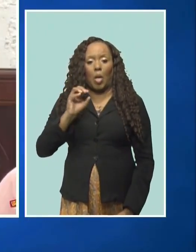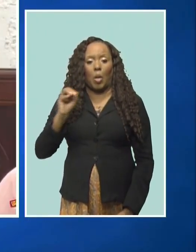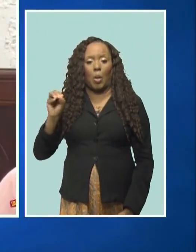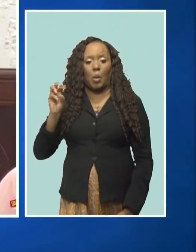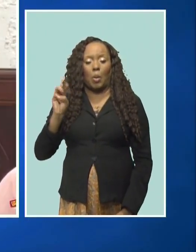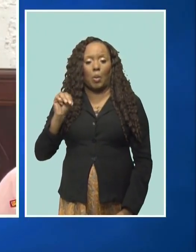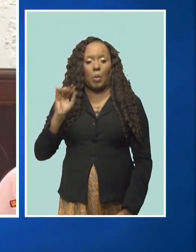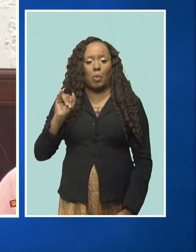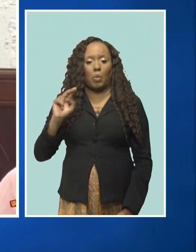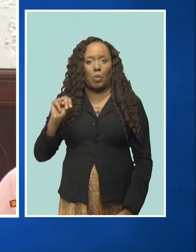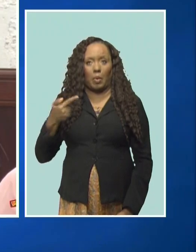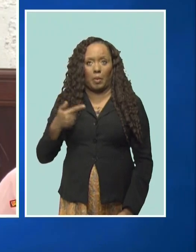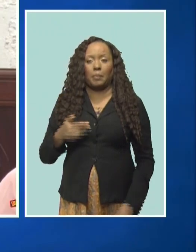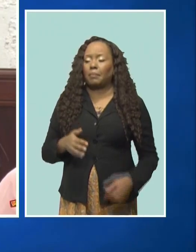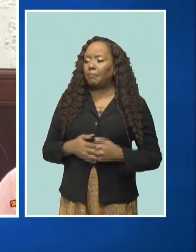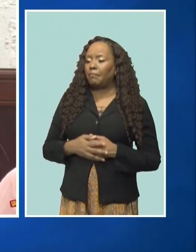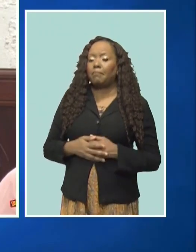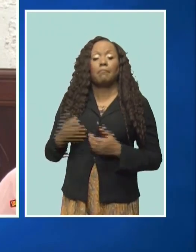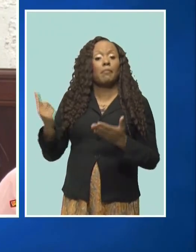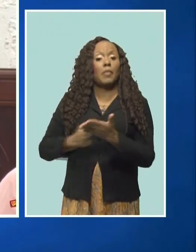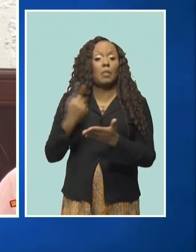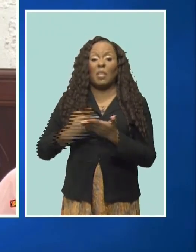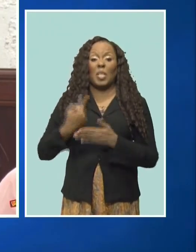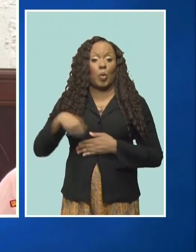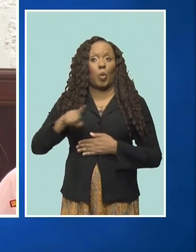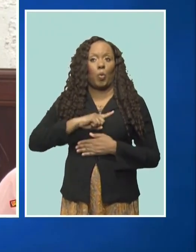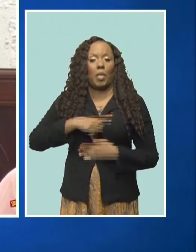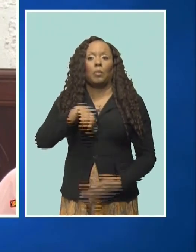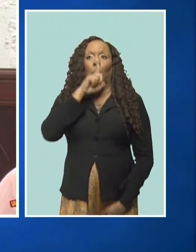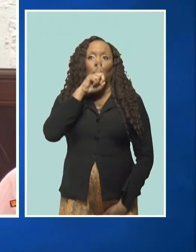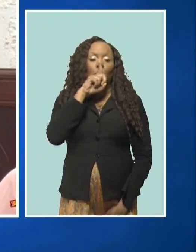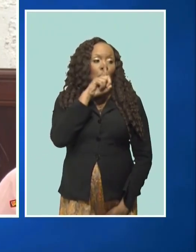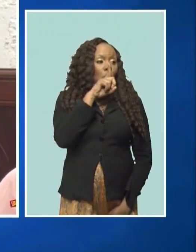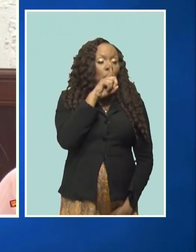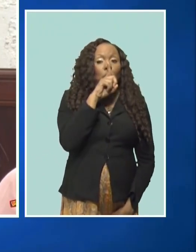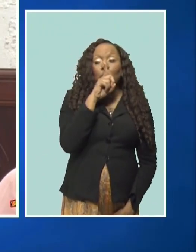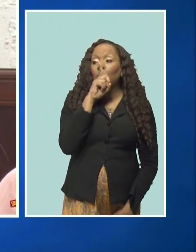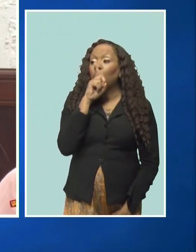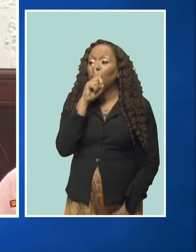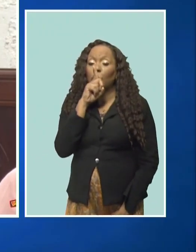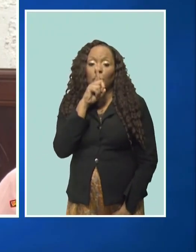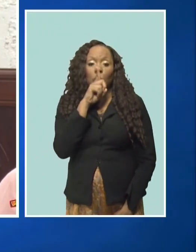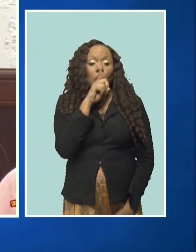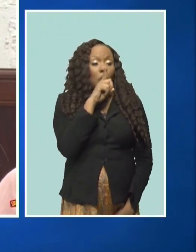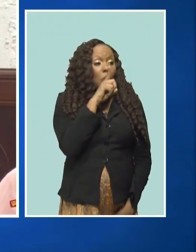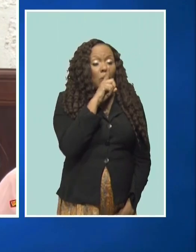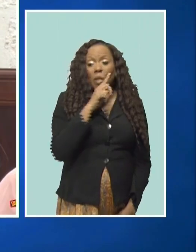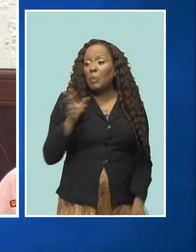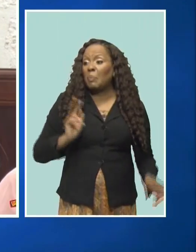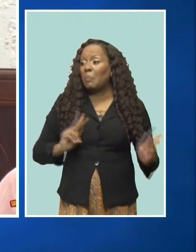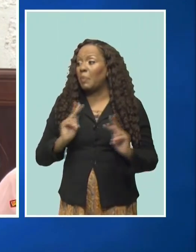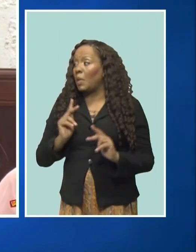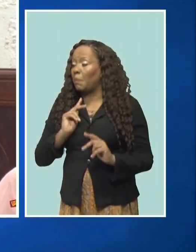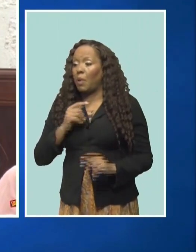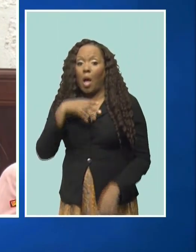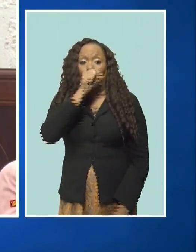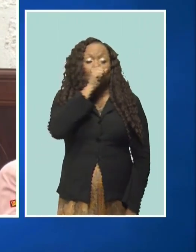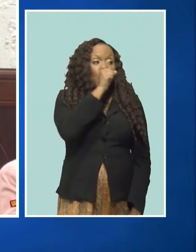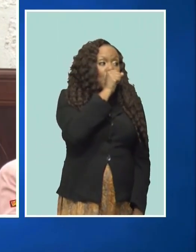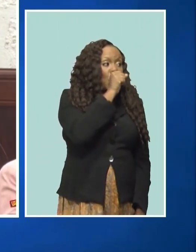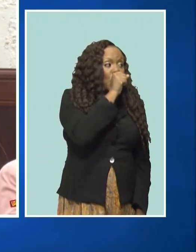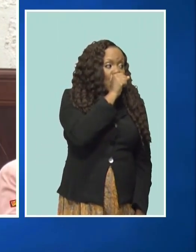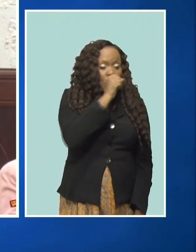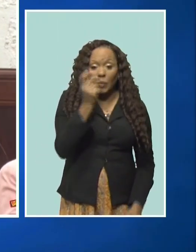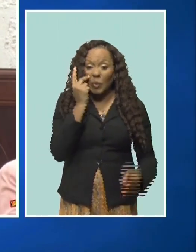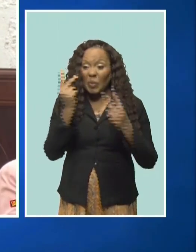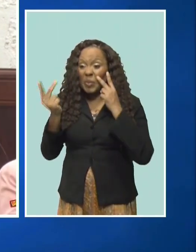We have difficult decisions, difficult discussions, I should say. People who are in loco parentis, you know well the